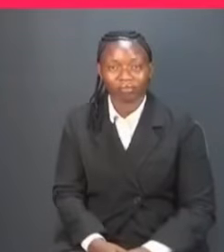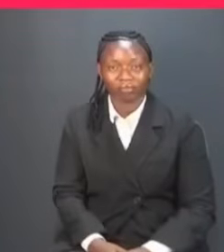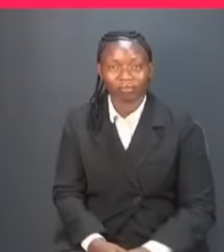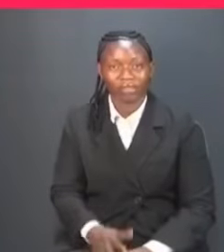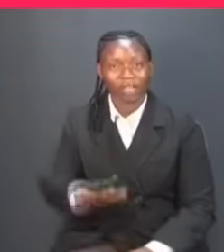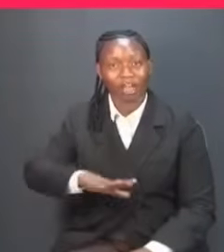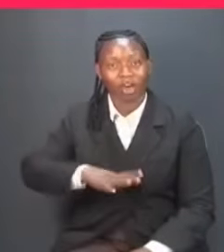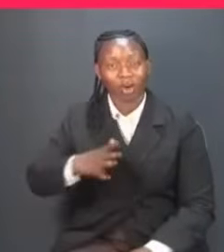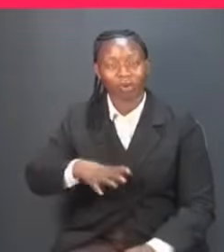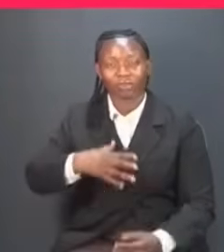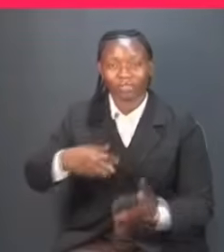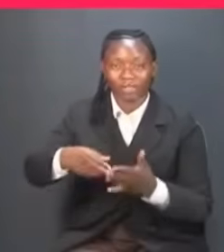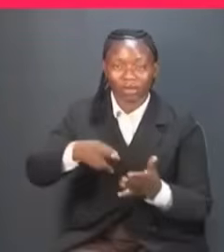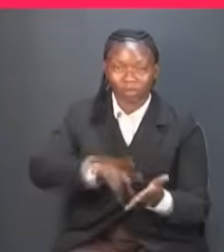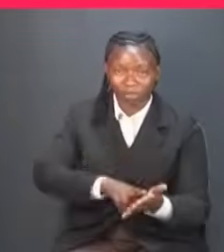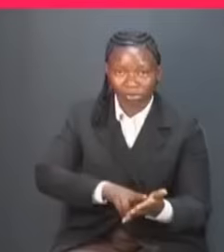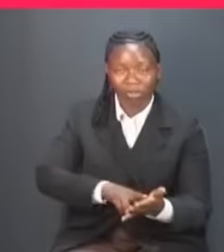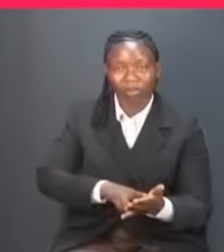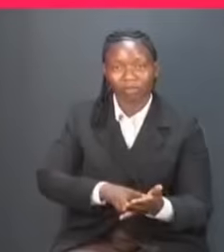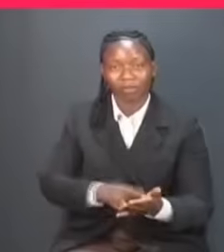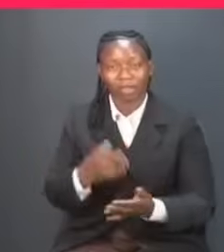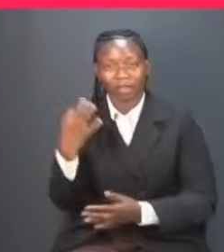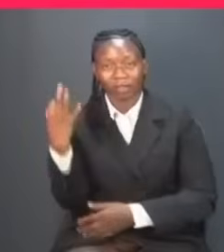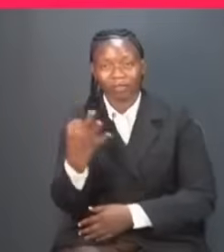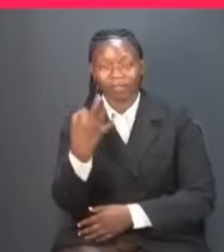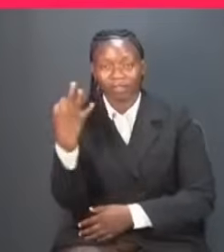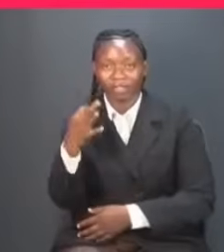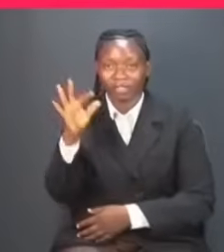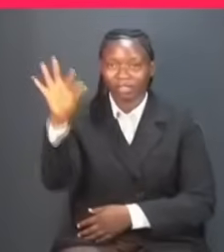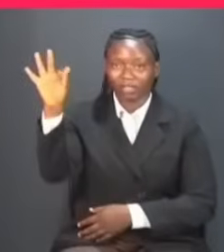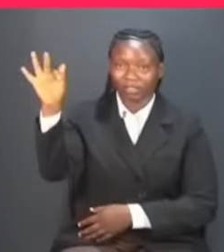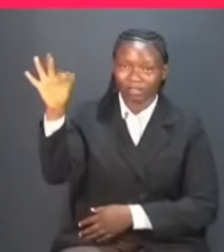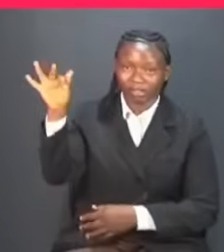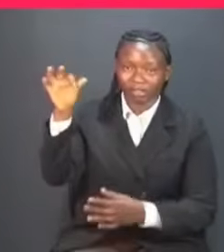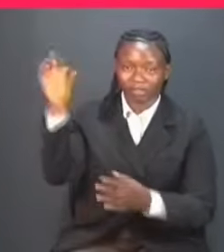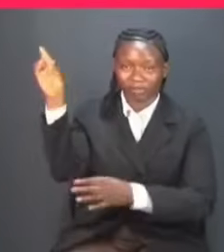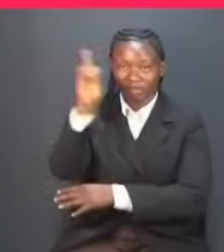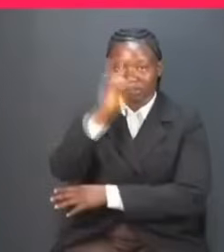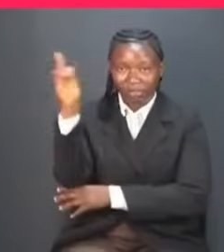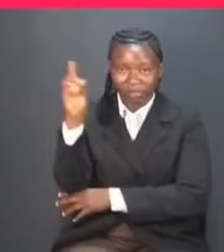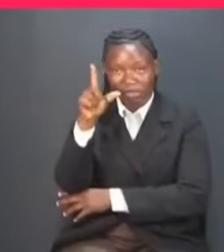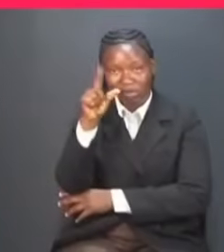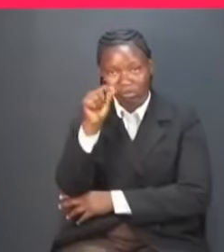Official report, Friday, 19th December